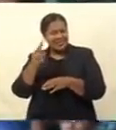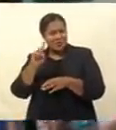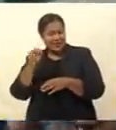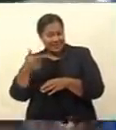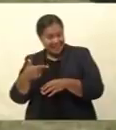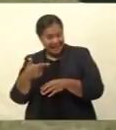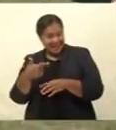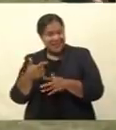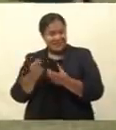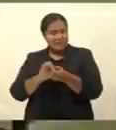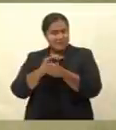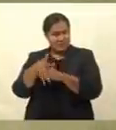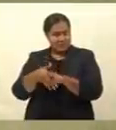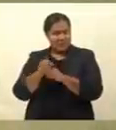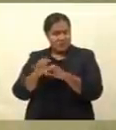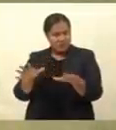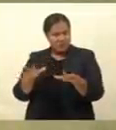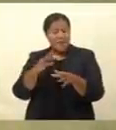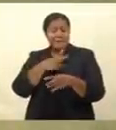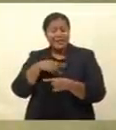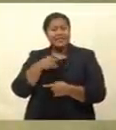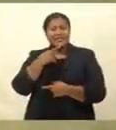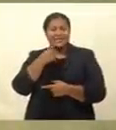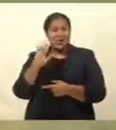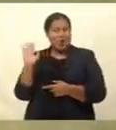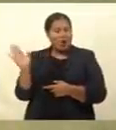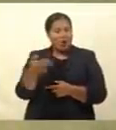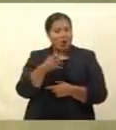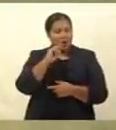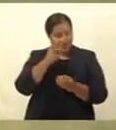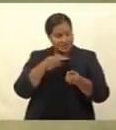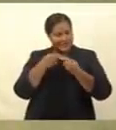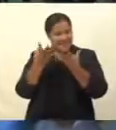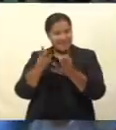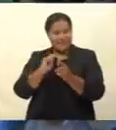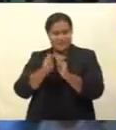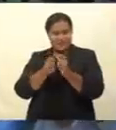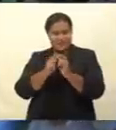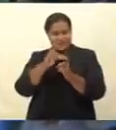variant, the minister says all their facilities will be made available.